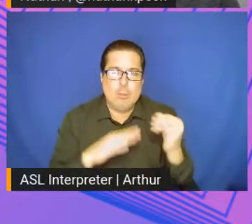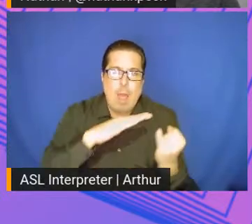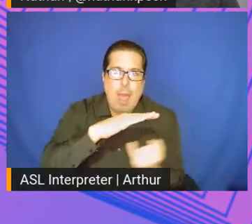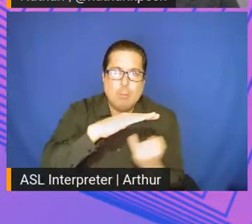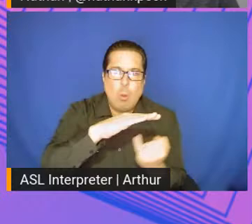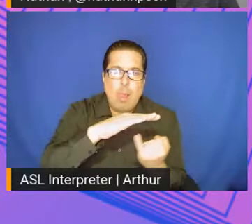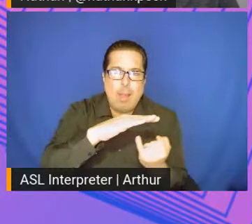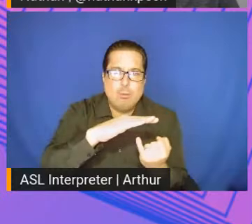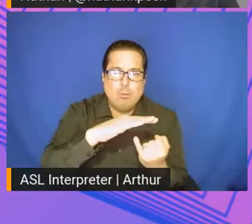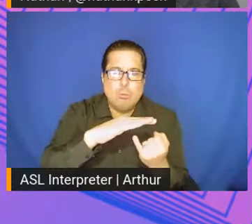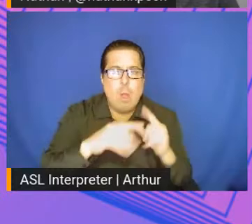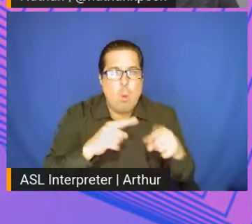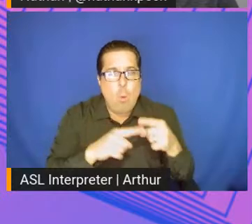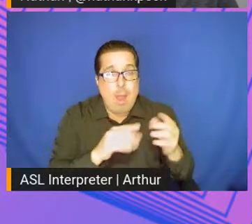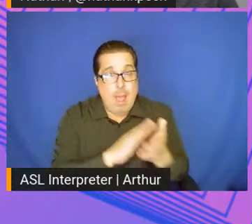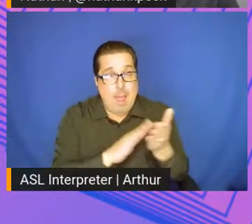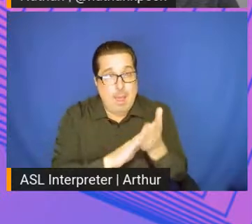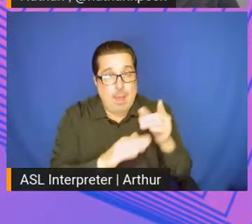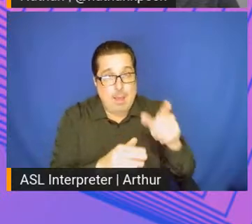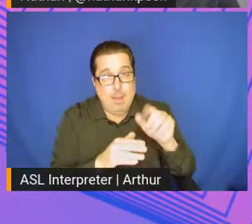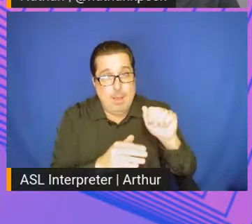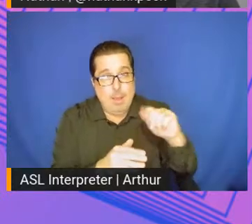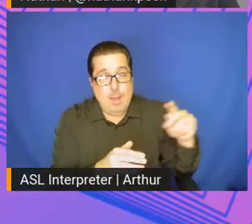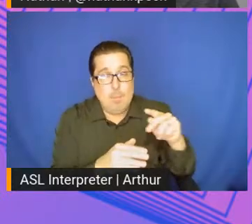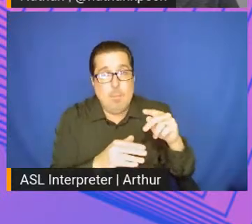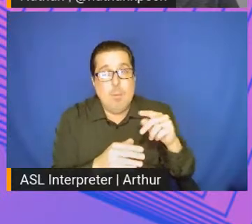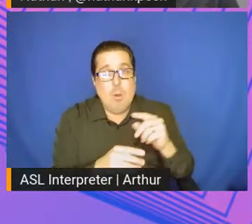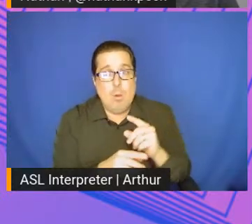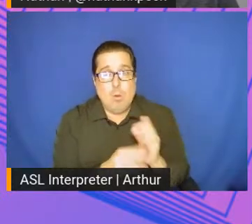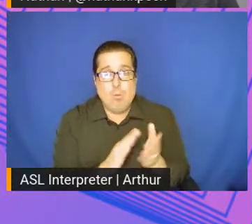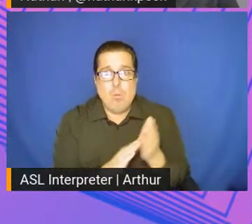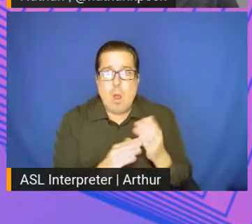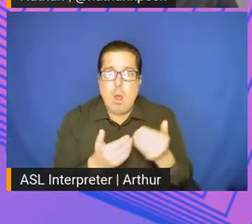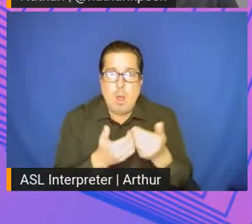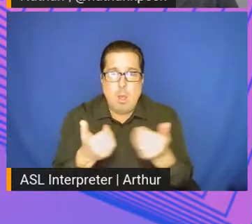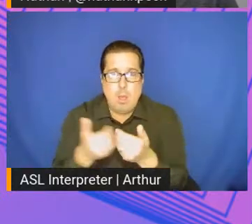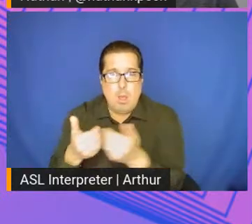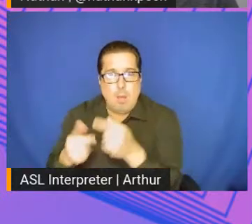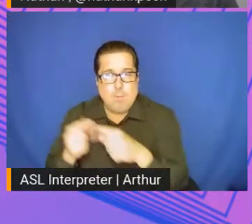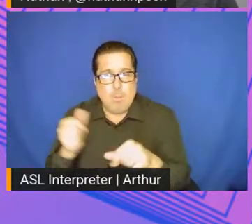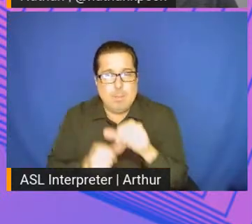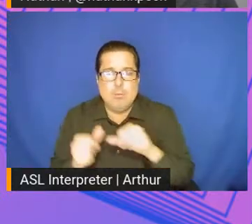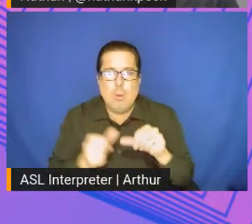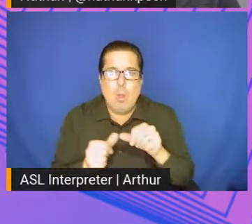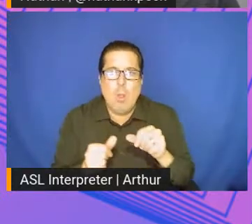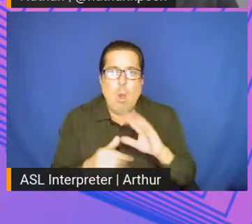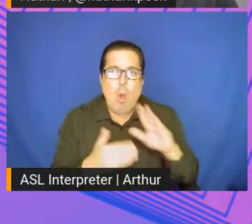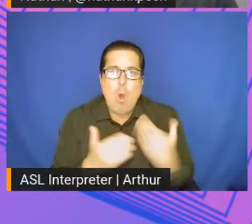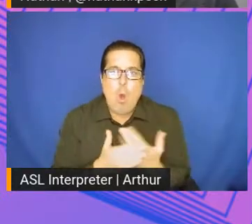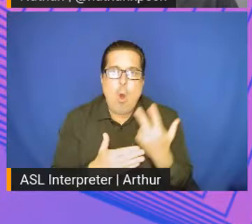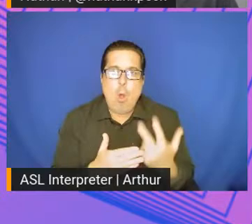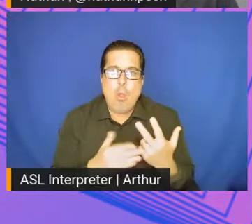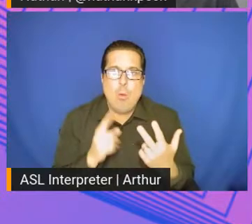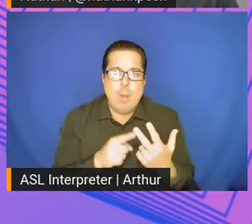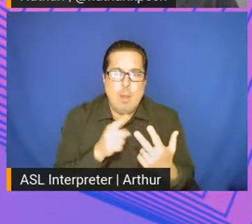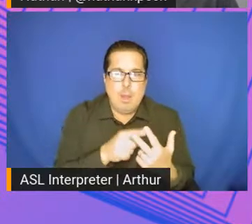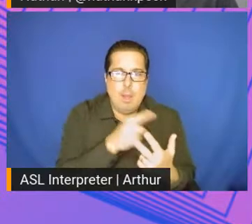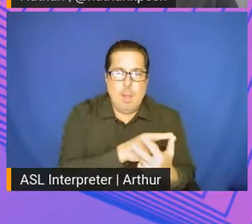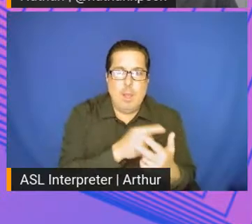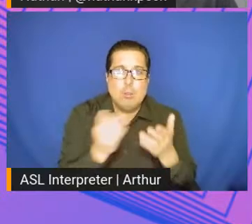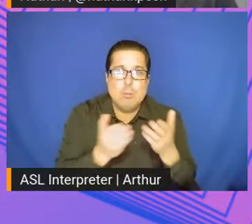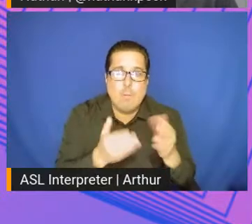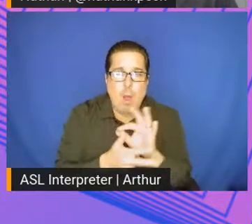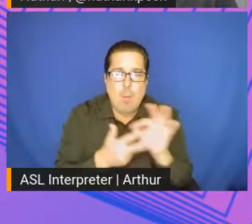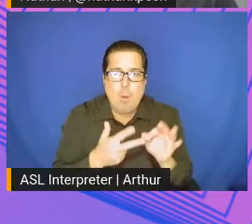running, how are different portions of it isolated from each other? So all three of these serverless options have what we call